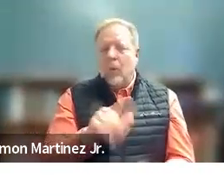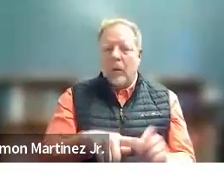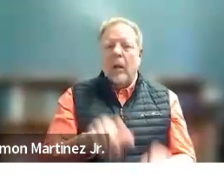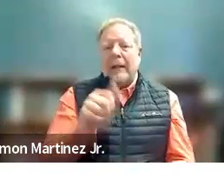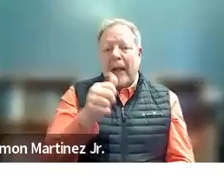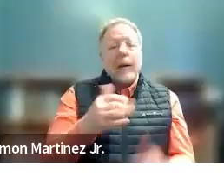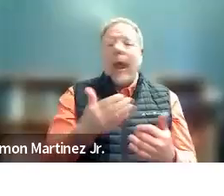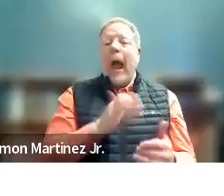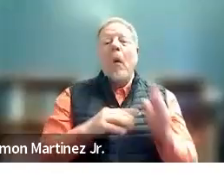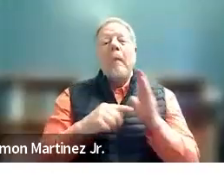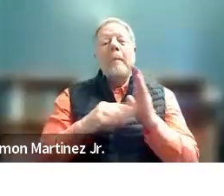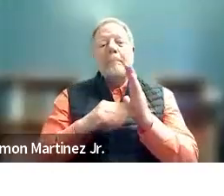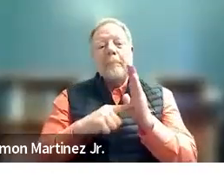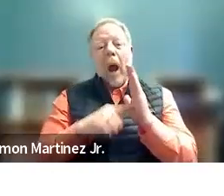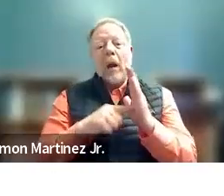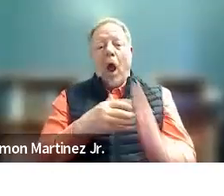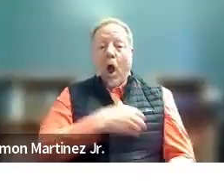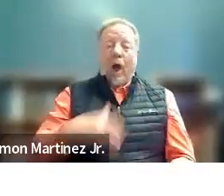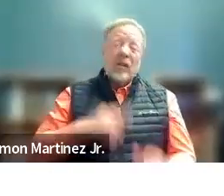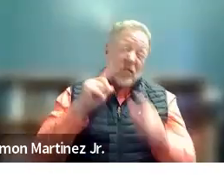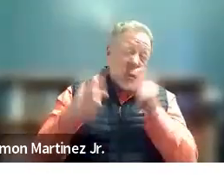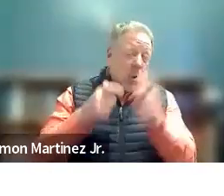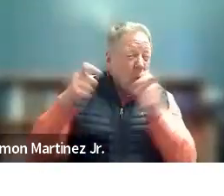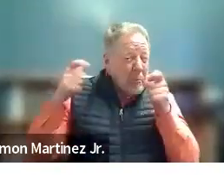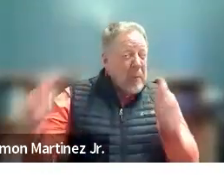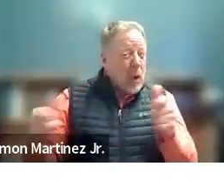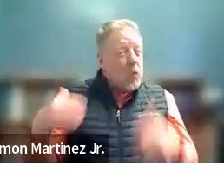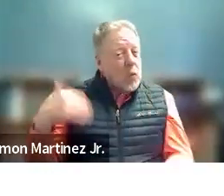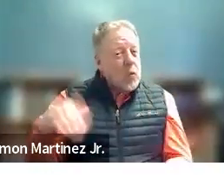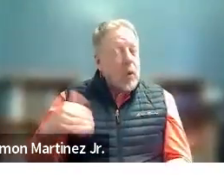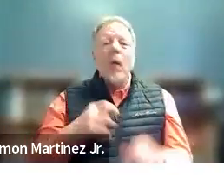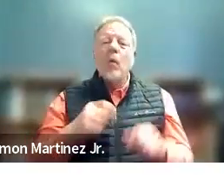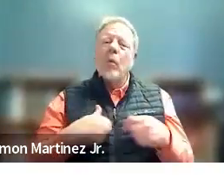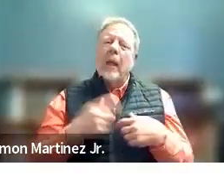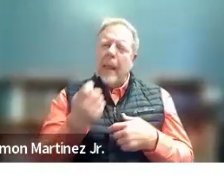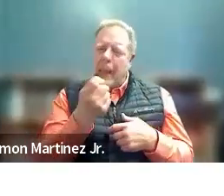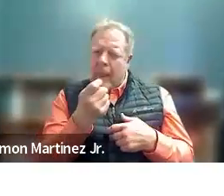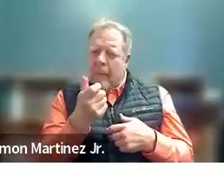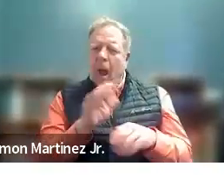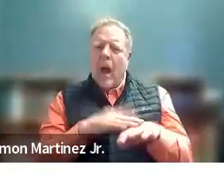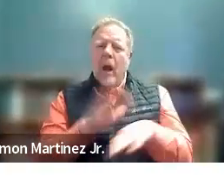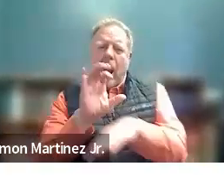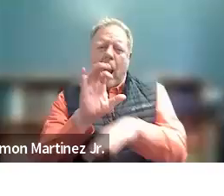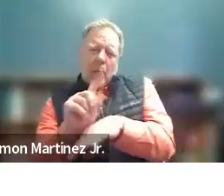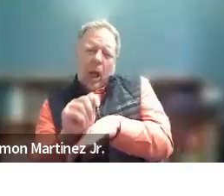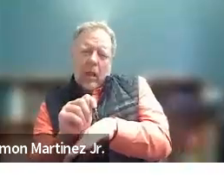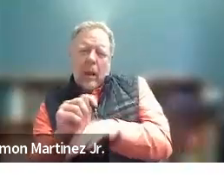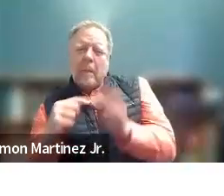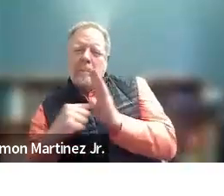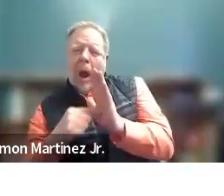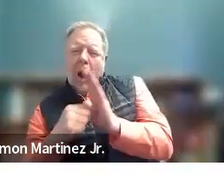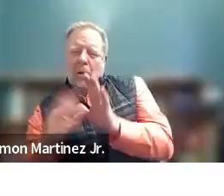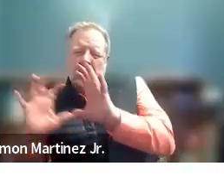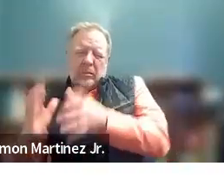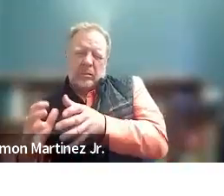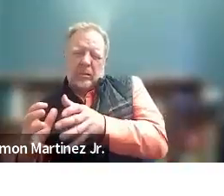our model is, I mean, like I said, Harvard's really big, and we kind of like are on a little bit of a consultant model